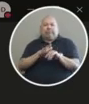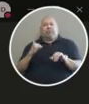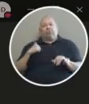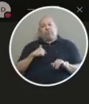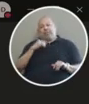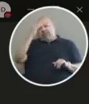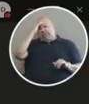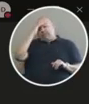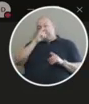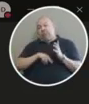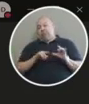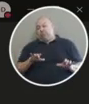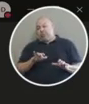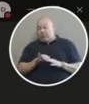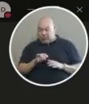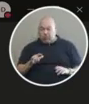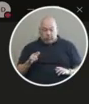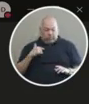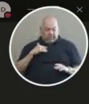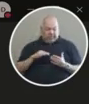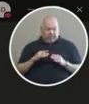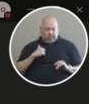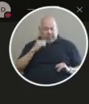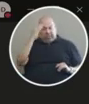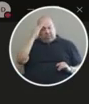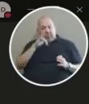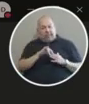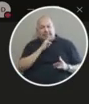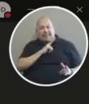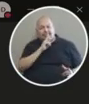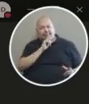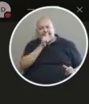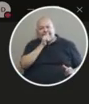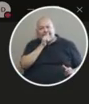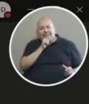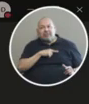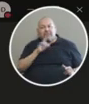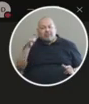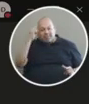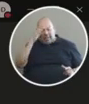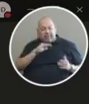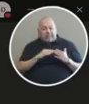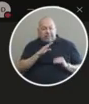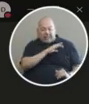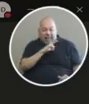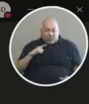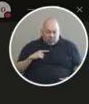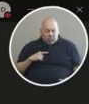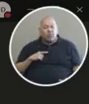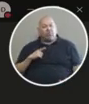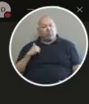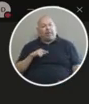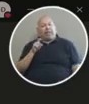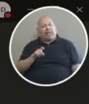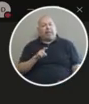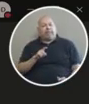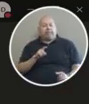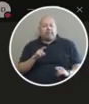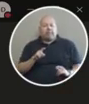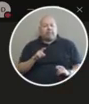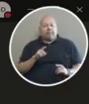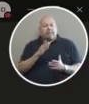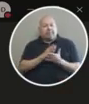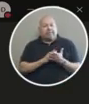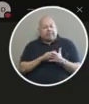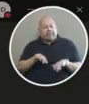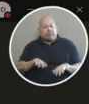we know what you're doing as a city. We know this. This isn't a secret. Mr. Mayor and the city council, we need you to rise to your duty and